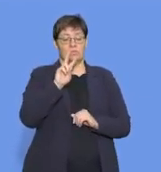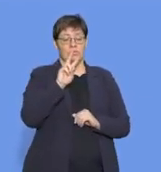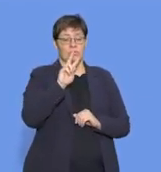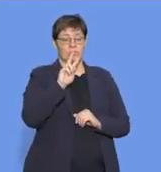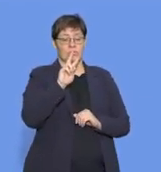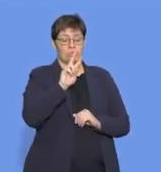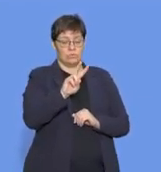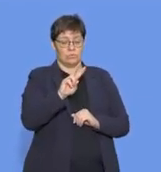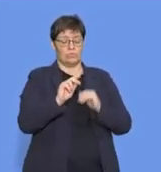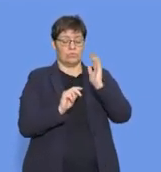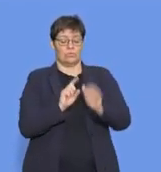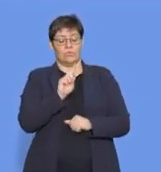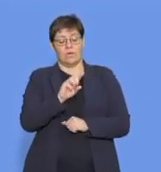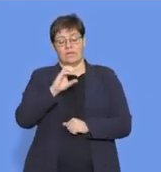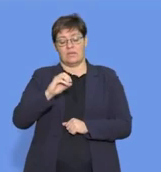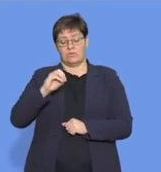minus 2